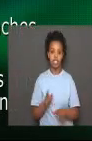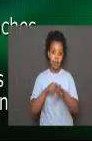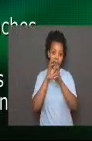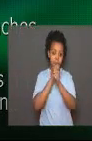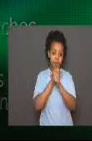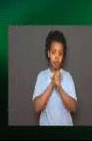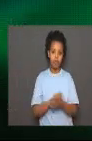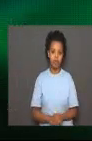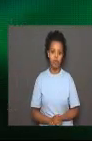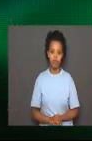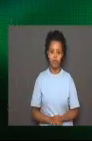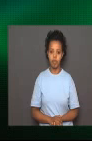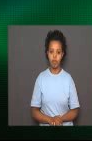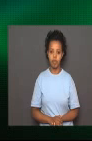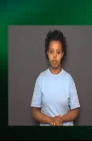Time's up!